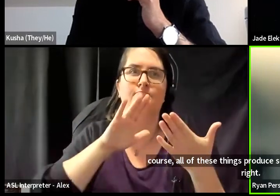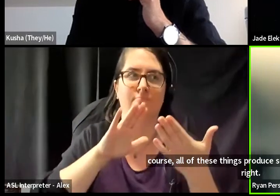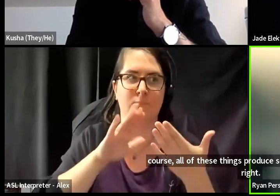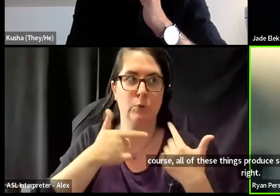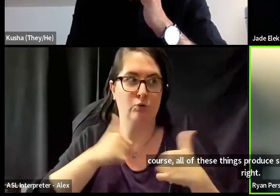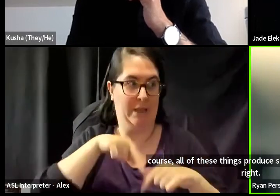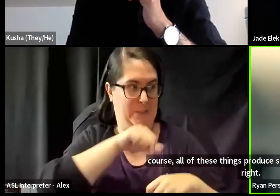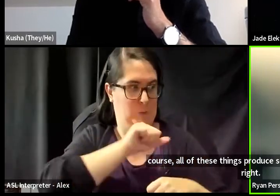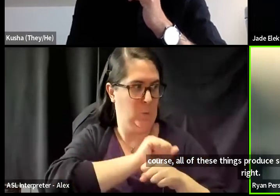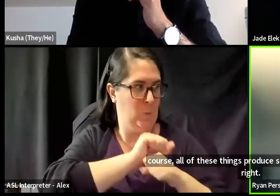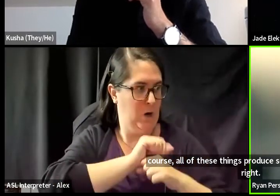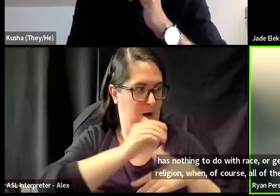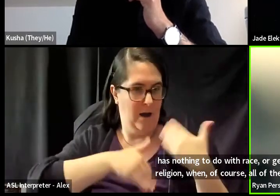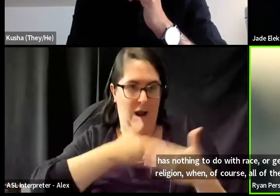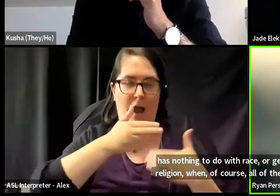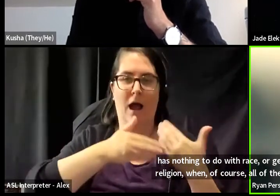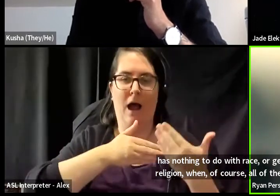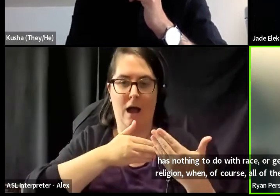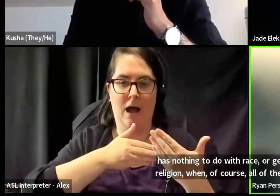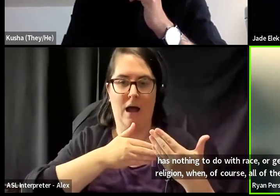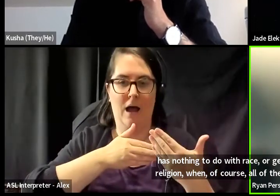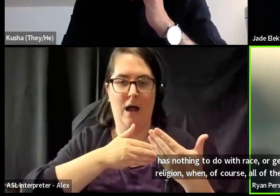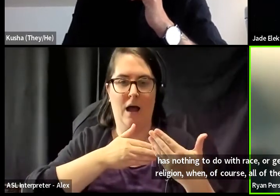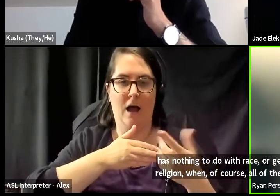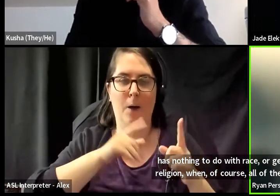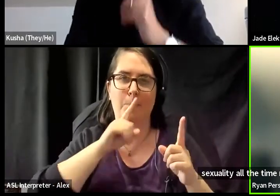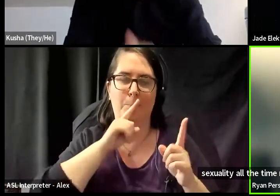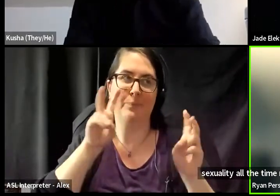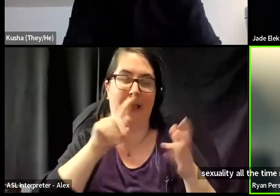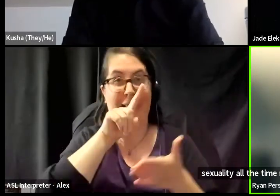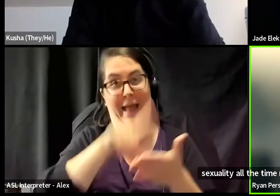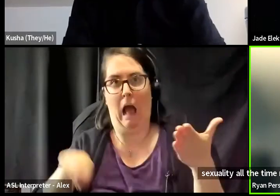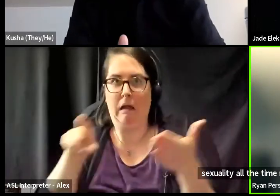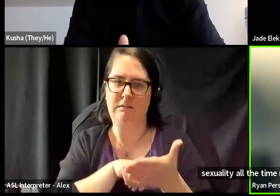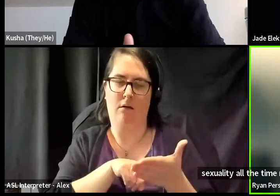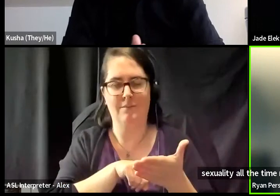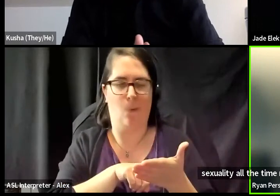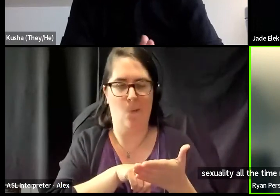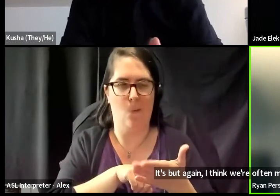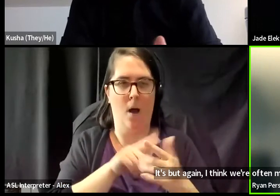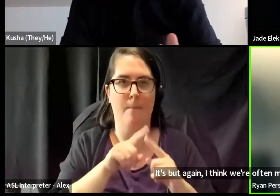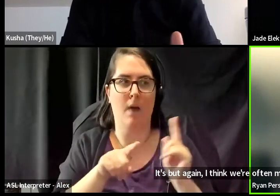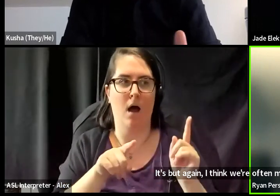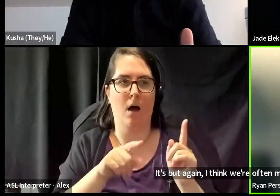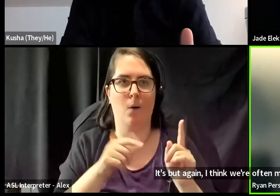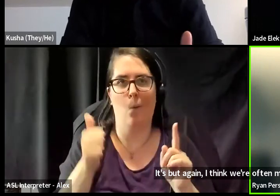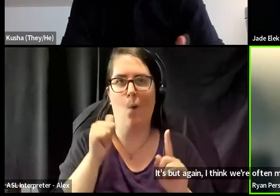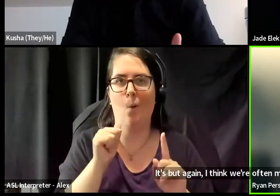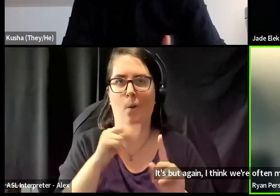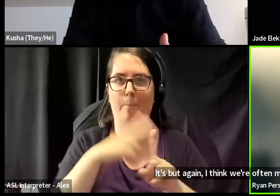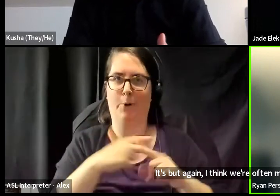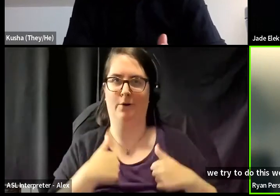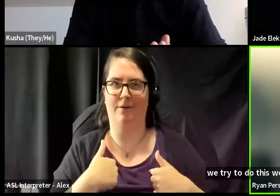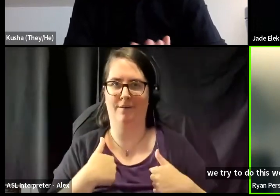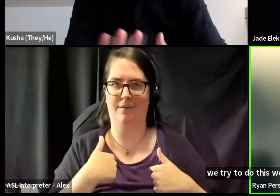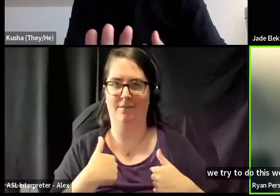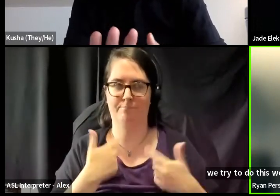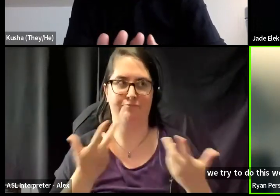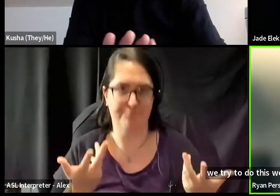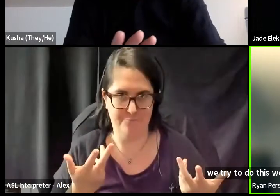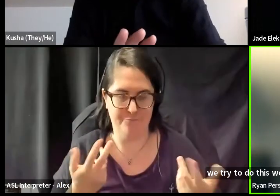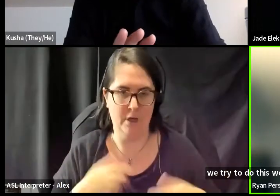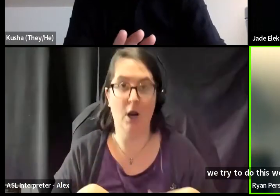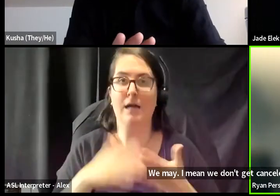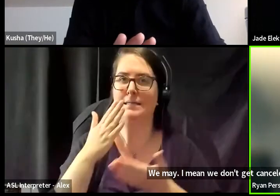work, we don't get canceled in the same way, but people will not book you, right? Like, I think there's certain